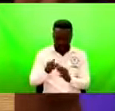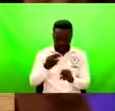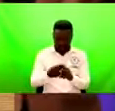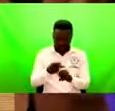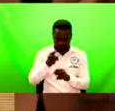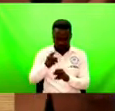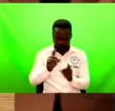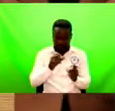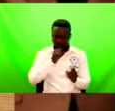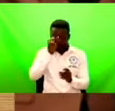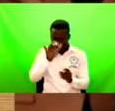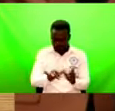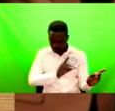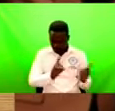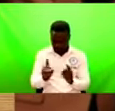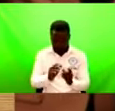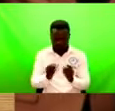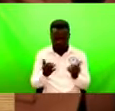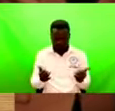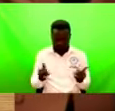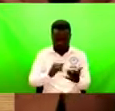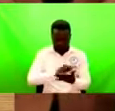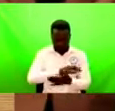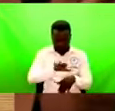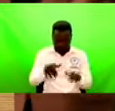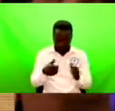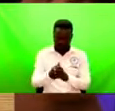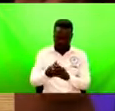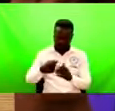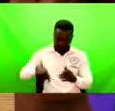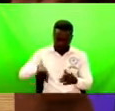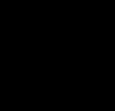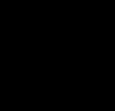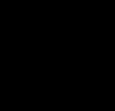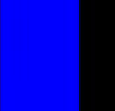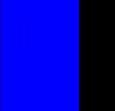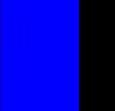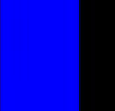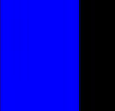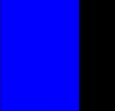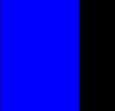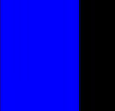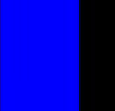you will surely do it. And Lord, as we cry upon you, with